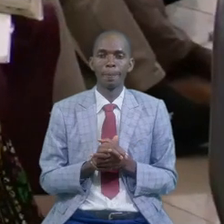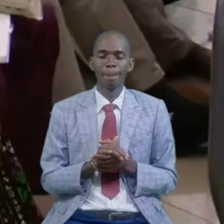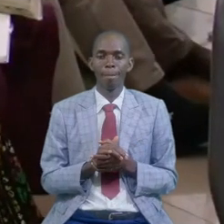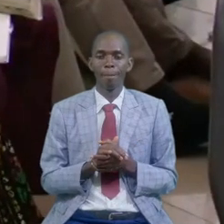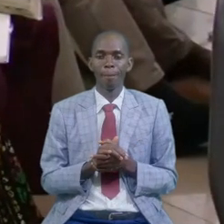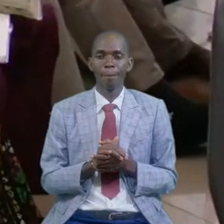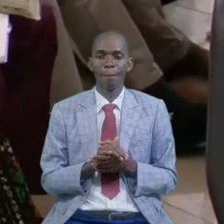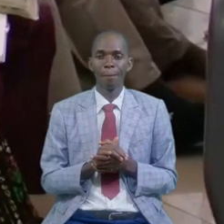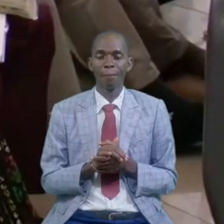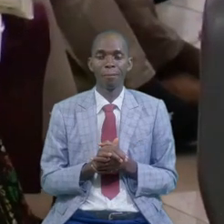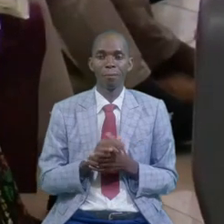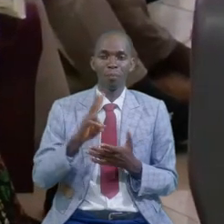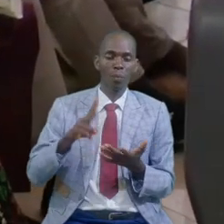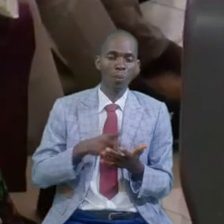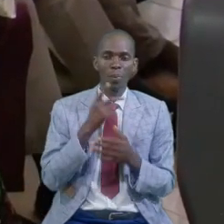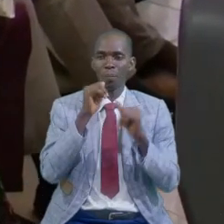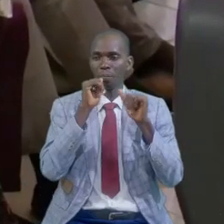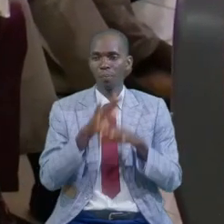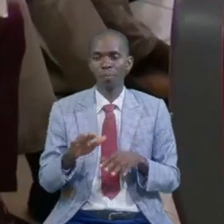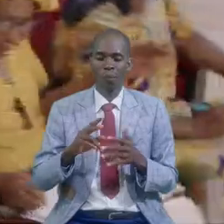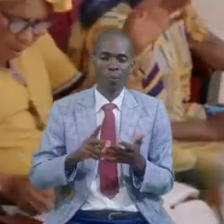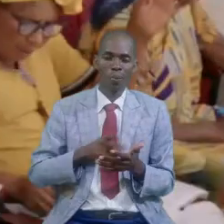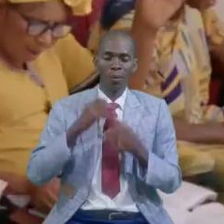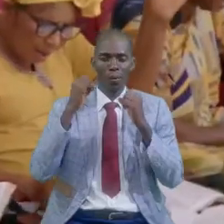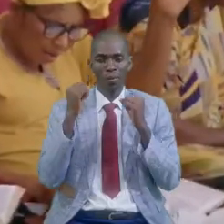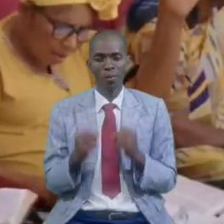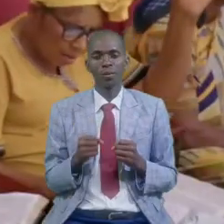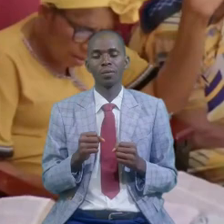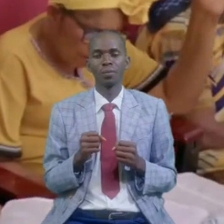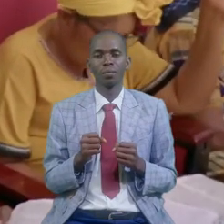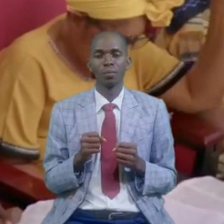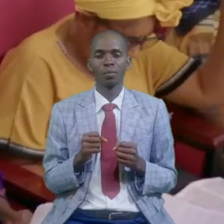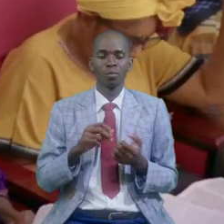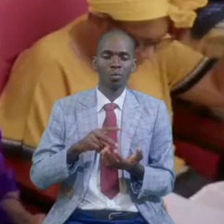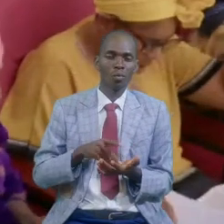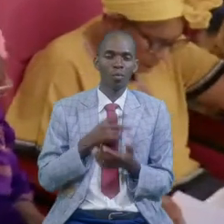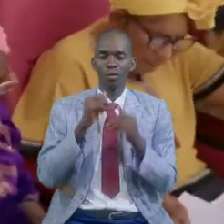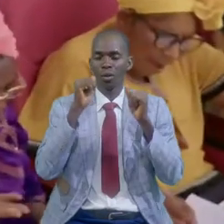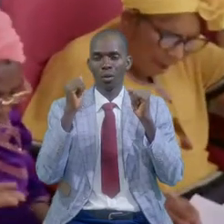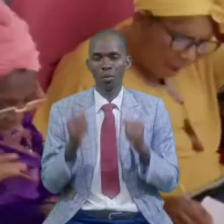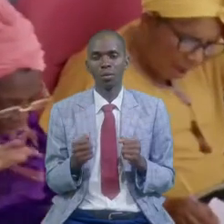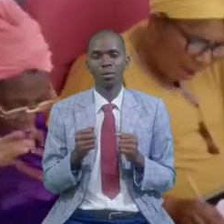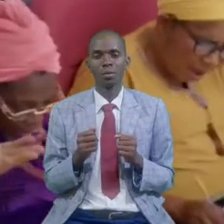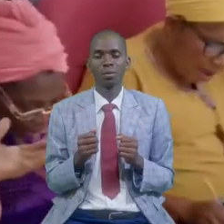Double portion. Double portion. Double portion.